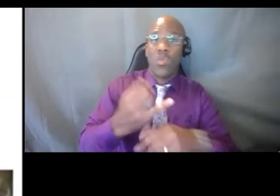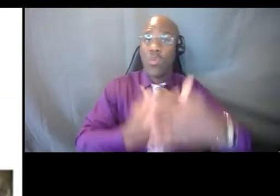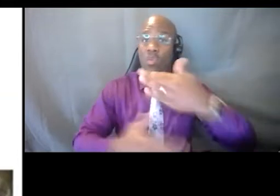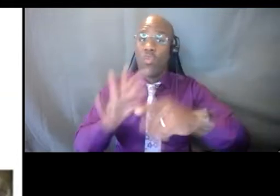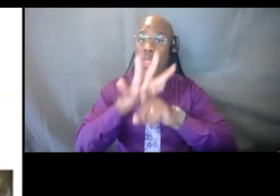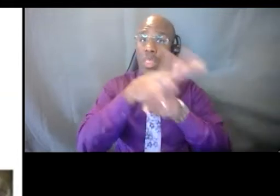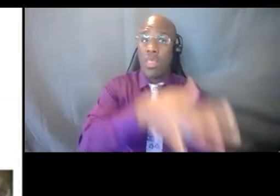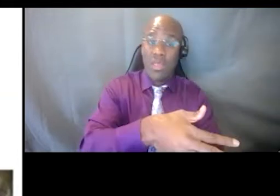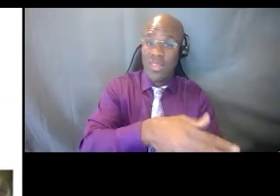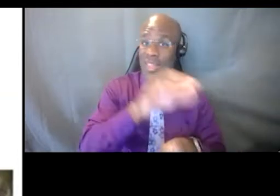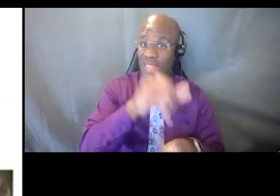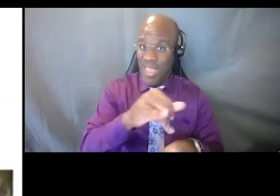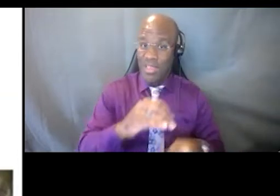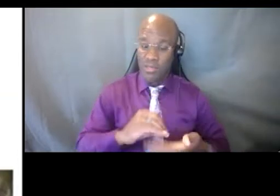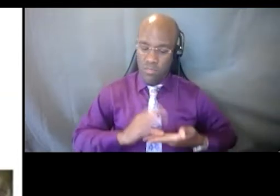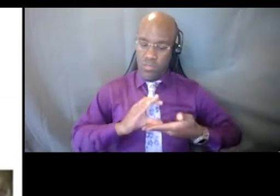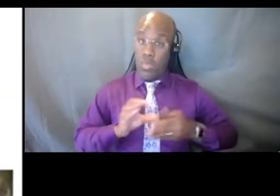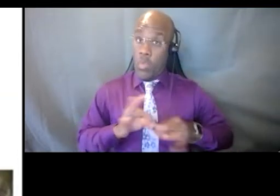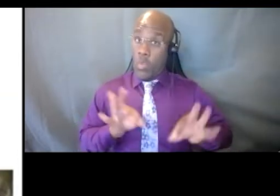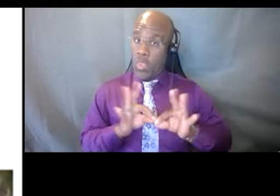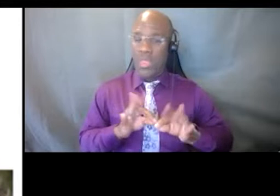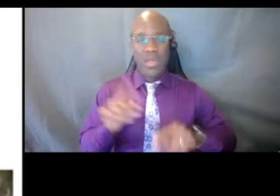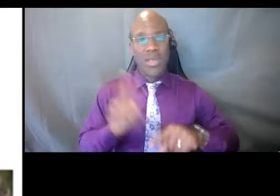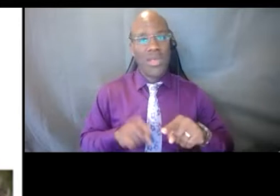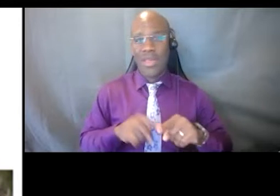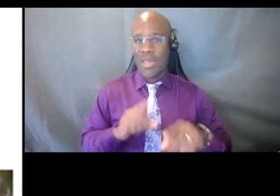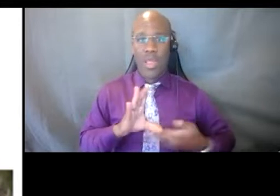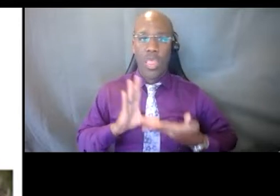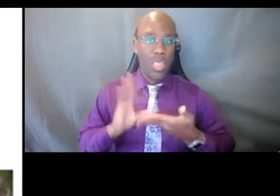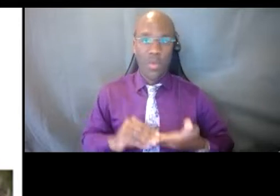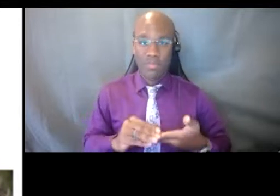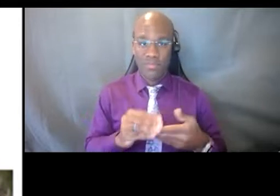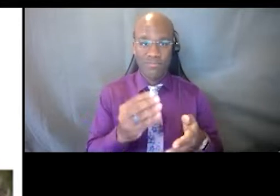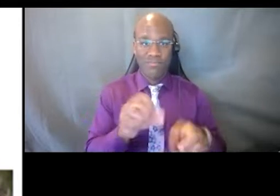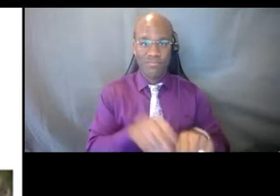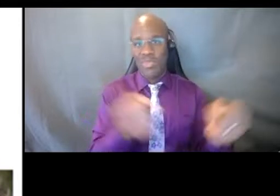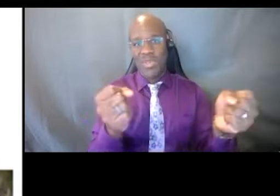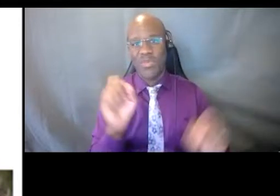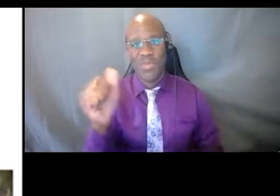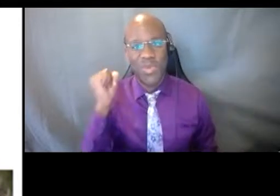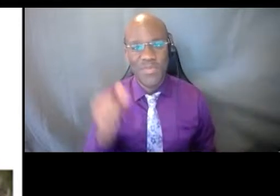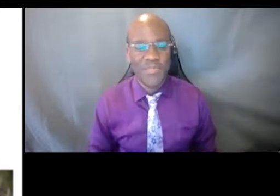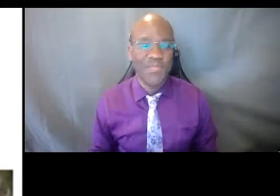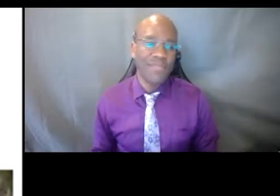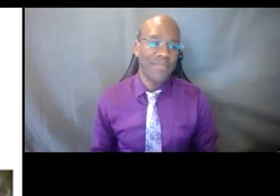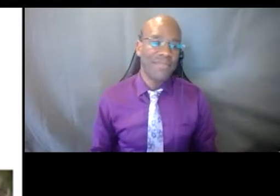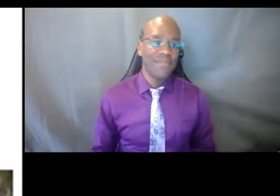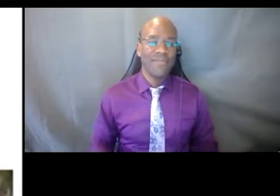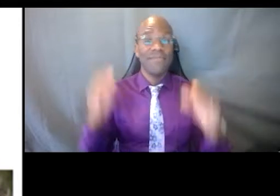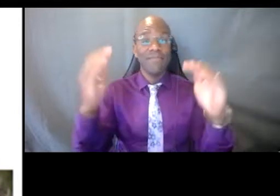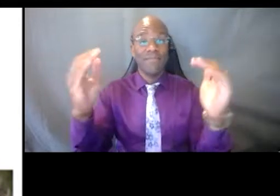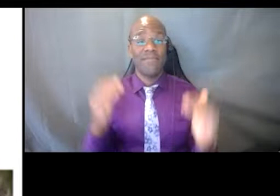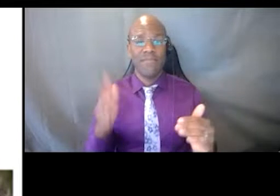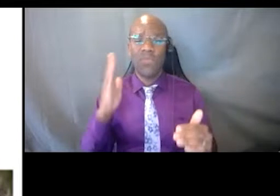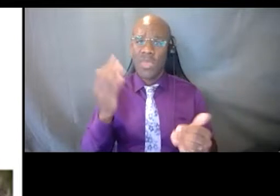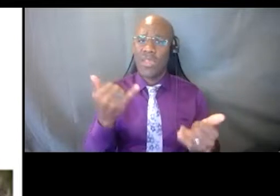So going deeper into community cultural wealth as a model, I'm going to describe to you the different forms